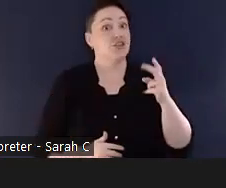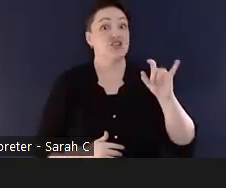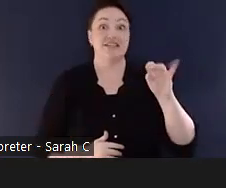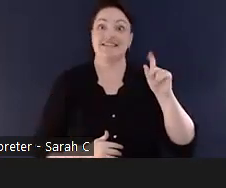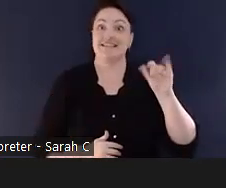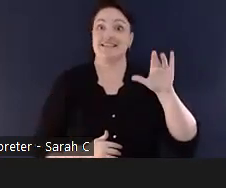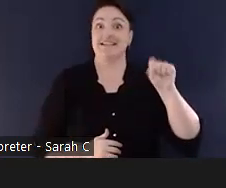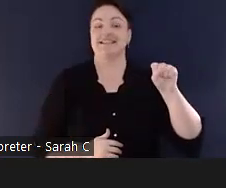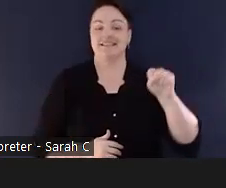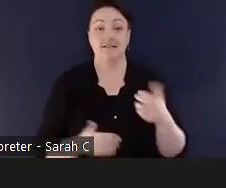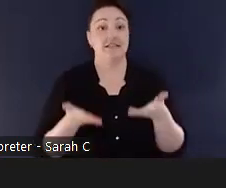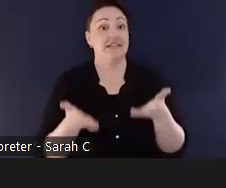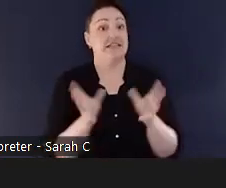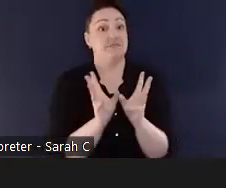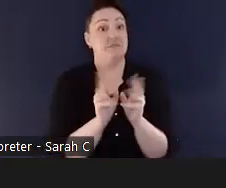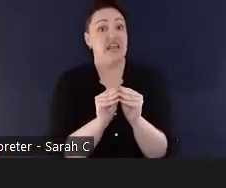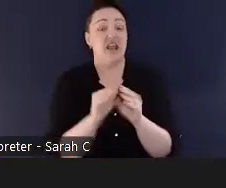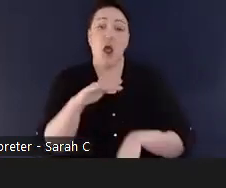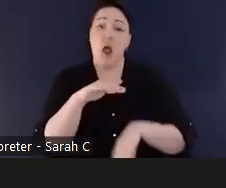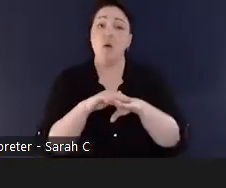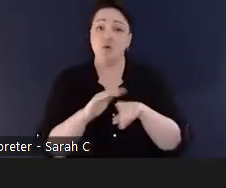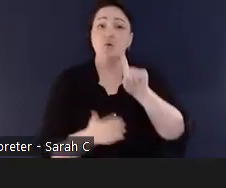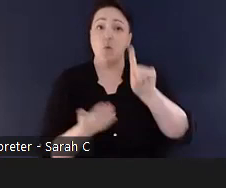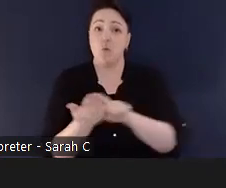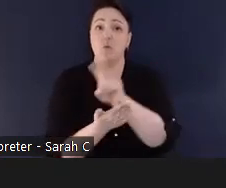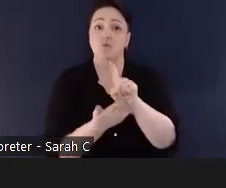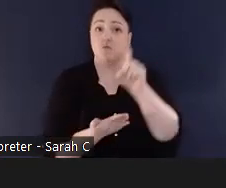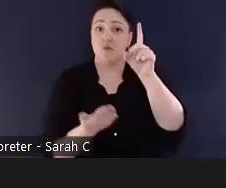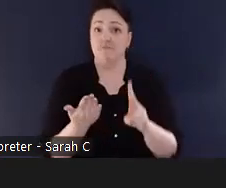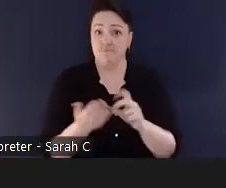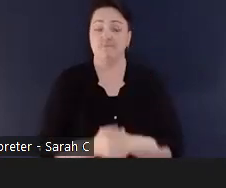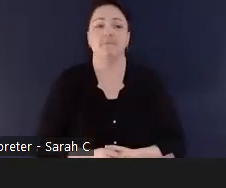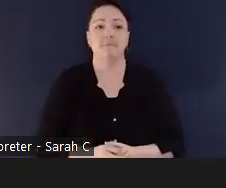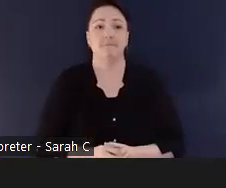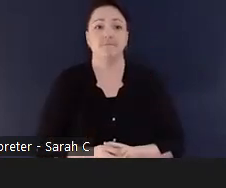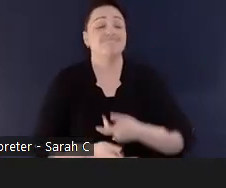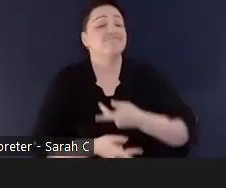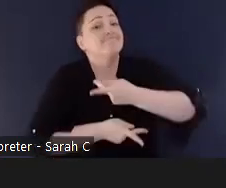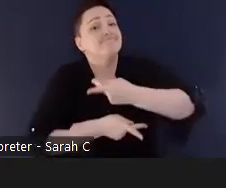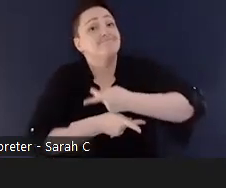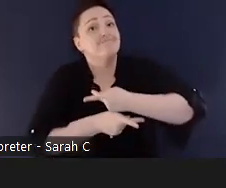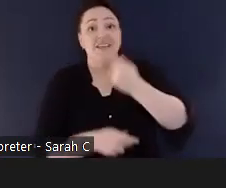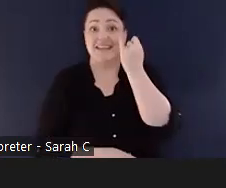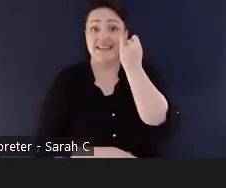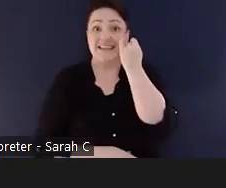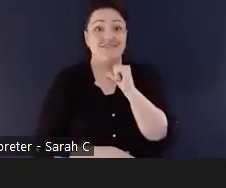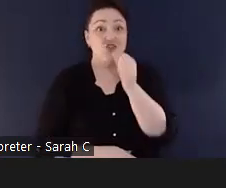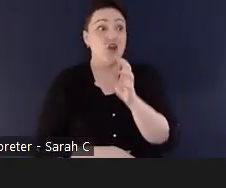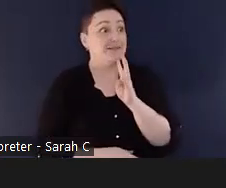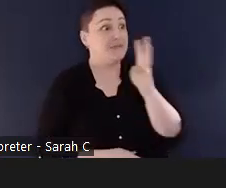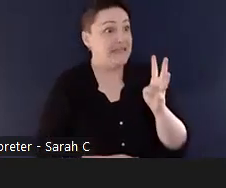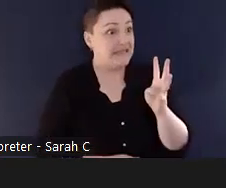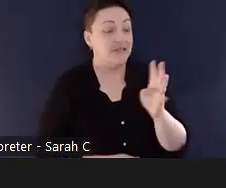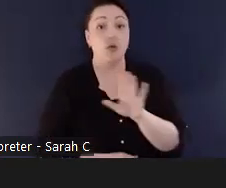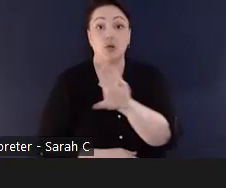anticipated to take up to 1.5 hours. Please take care to mute your mic when you are not speaking. If you have